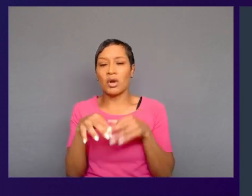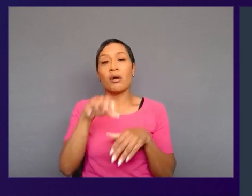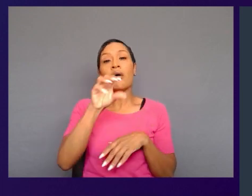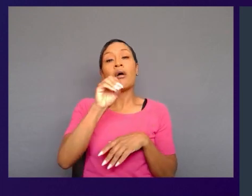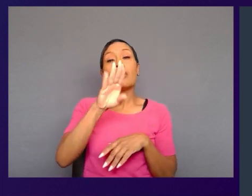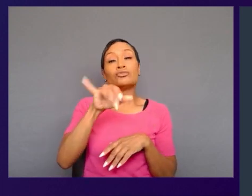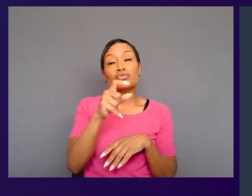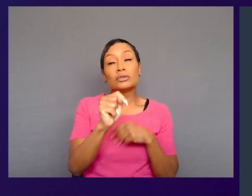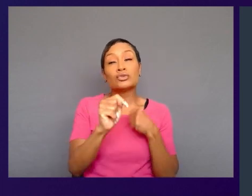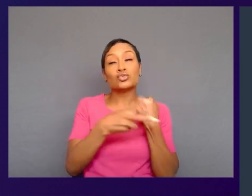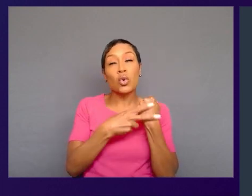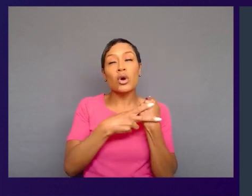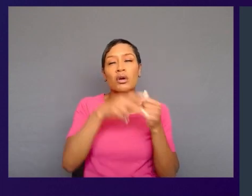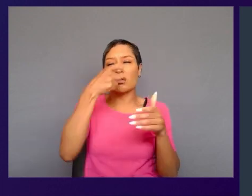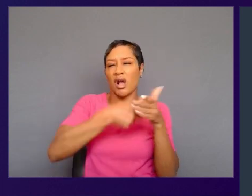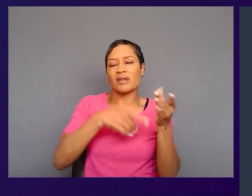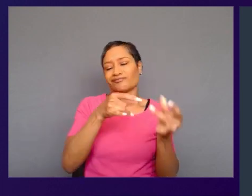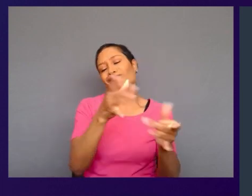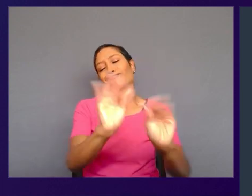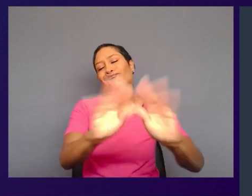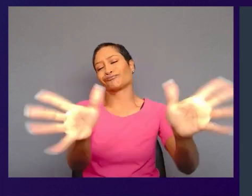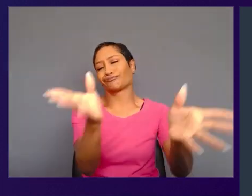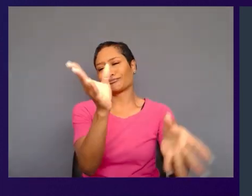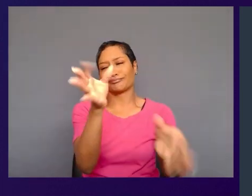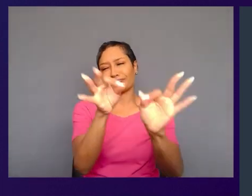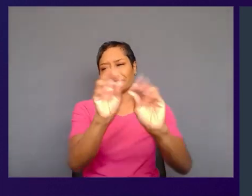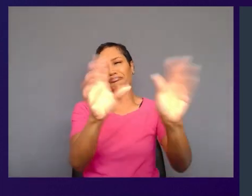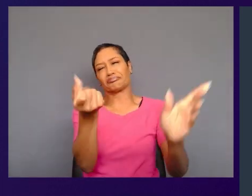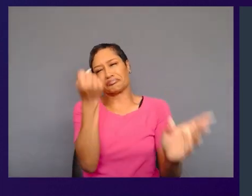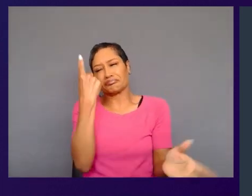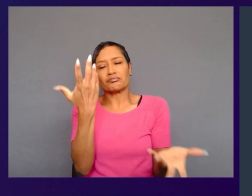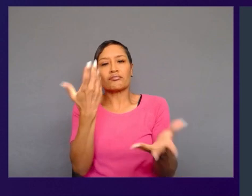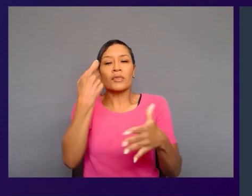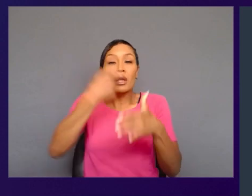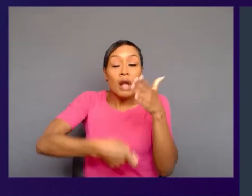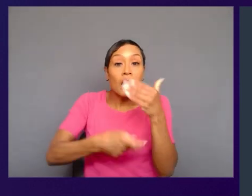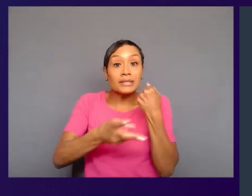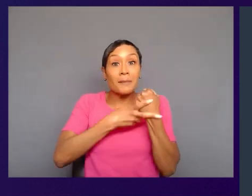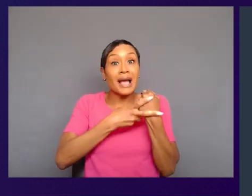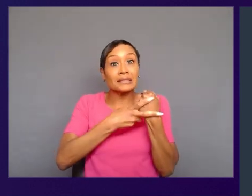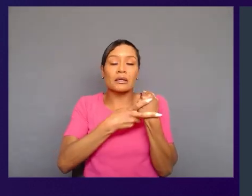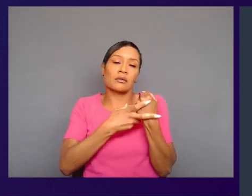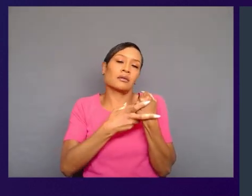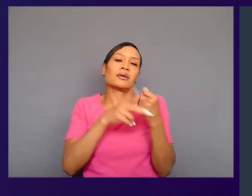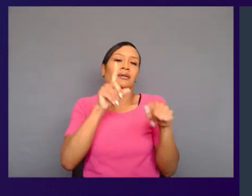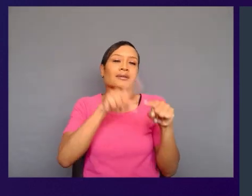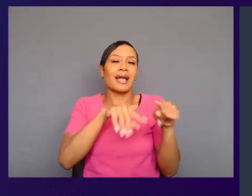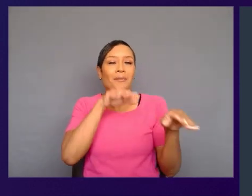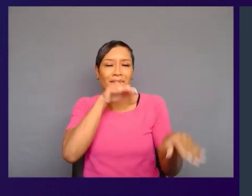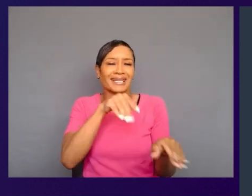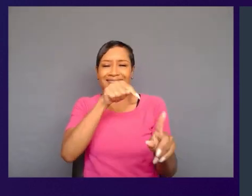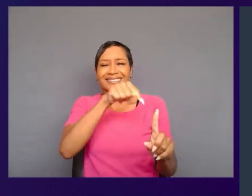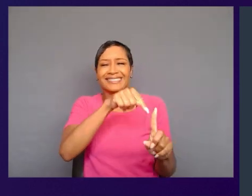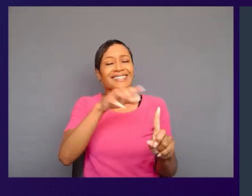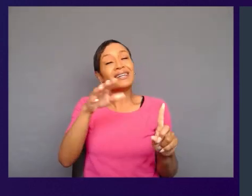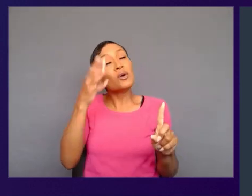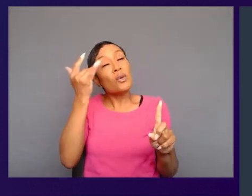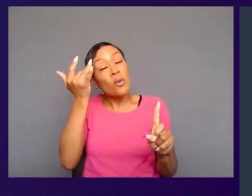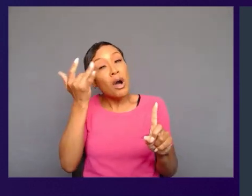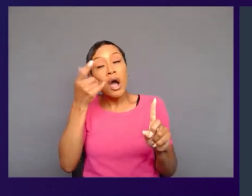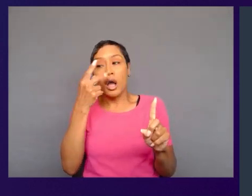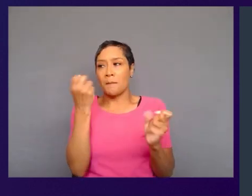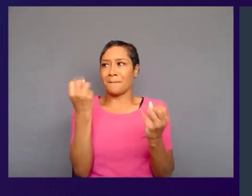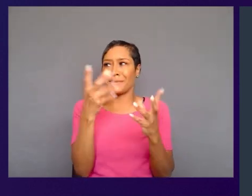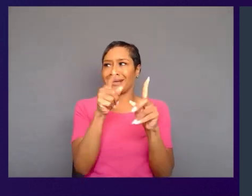cost effectiveness, that's pretty straightforward, right? Simply put, cost of capacity is hard to beat on object store, especially when you consider the